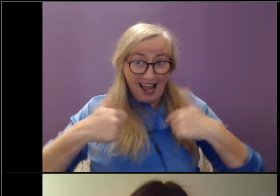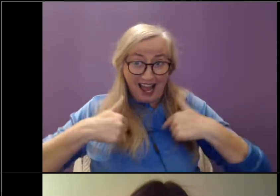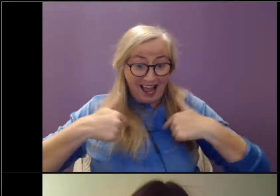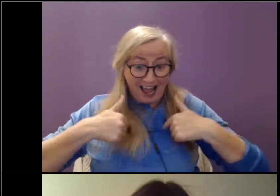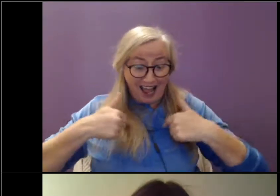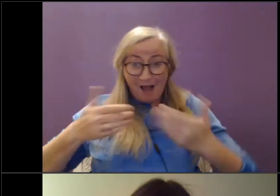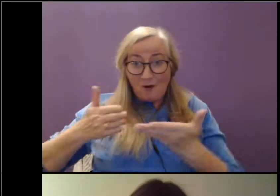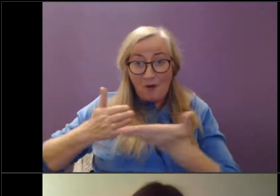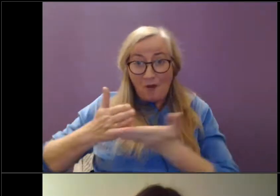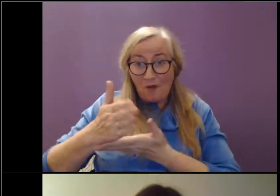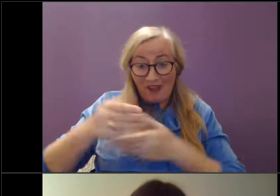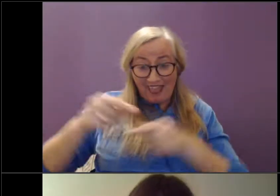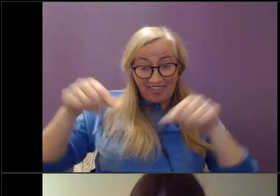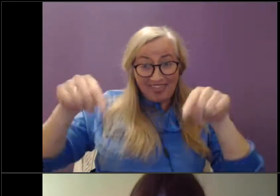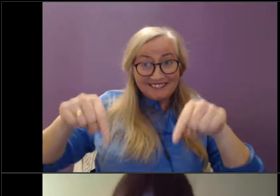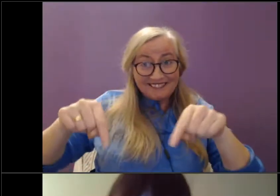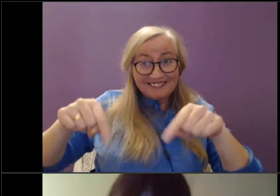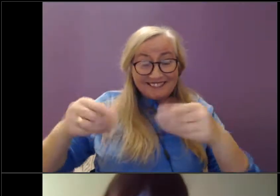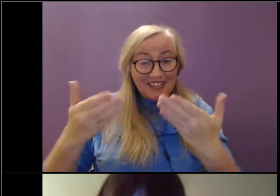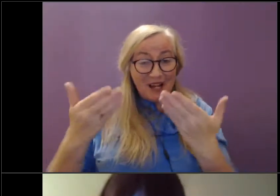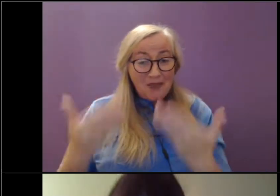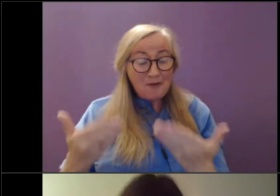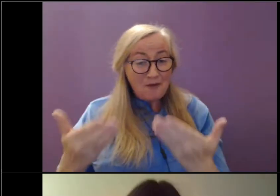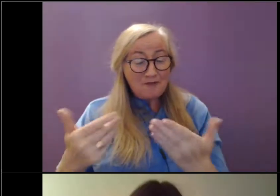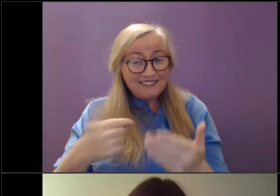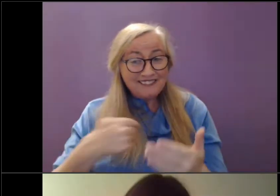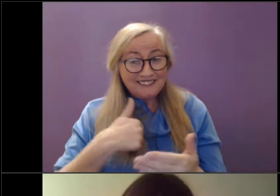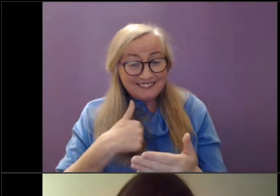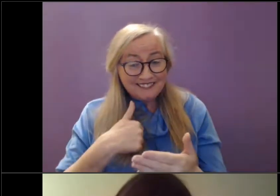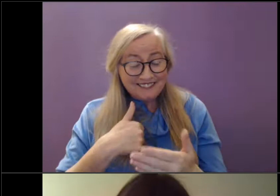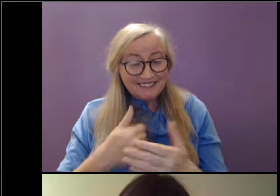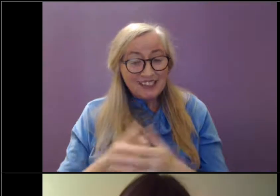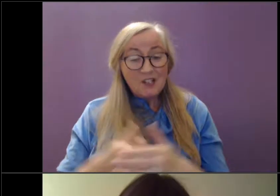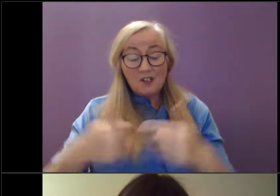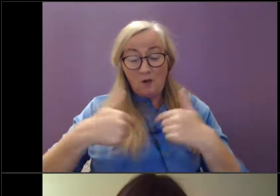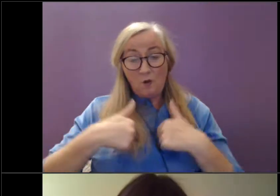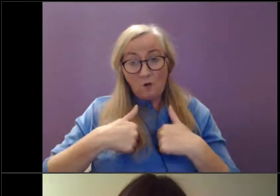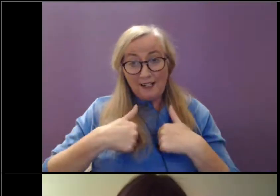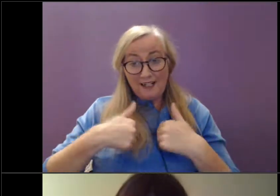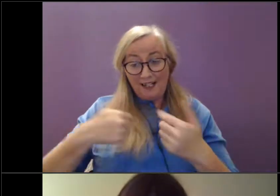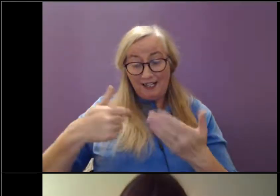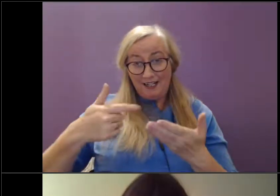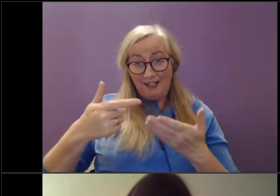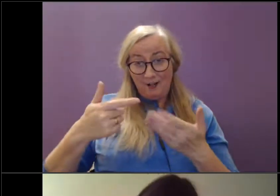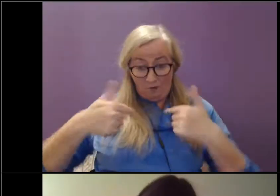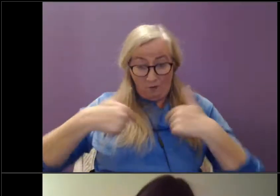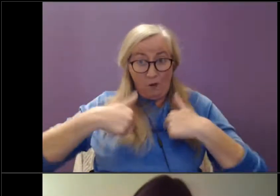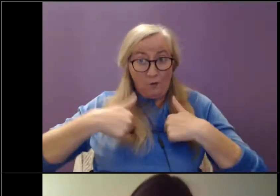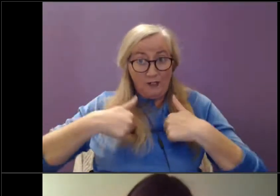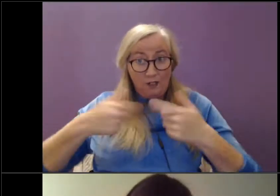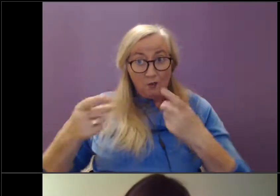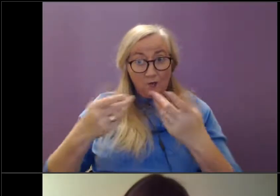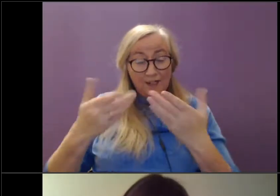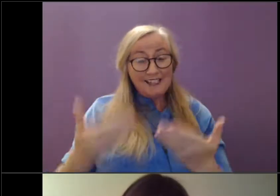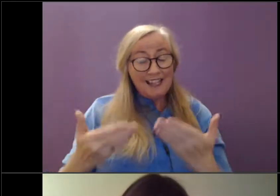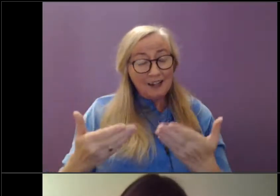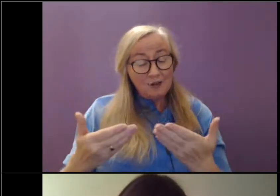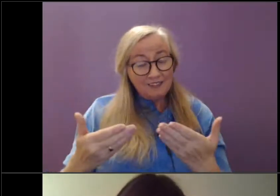suppose I just wanted to answer what we've decided to do, or what you can do is, I